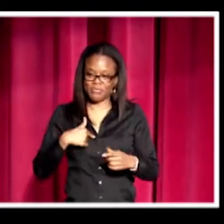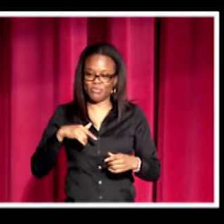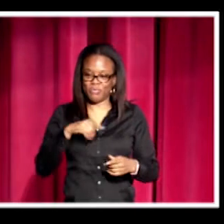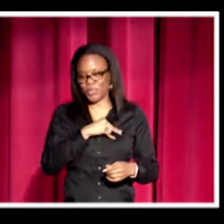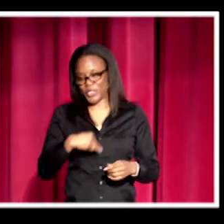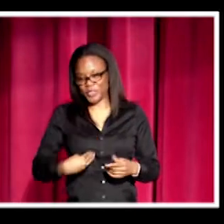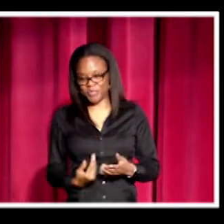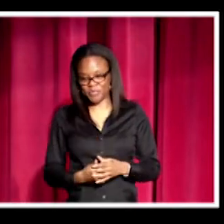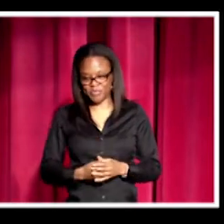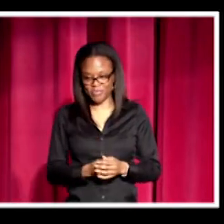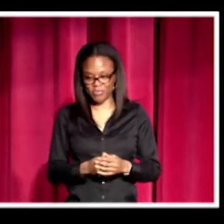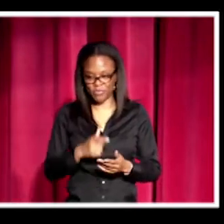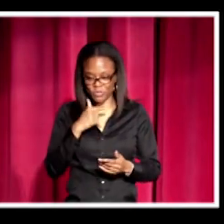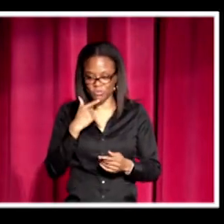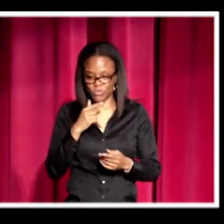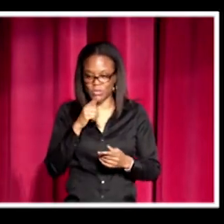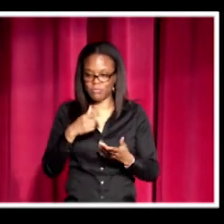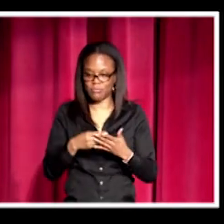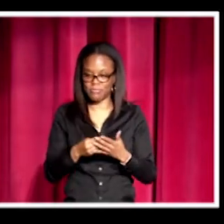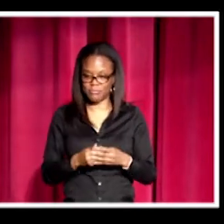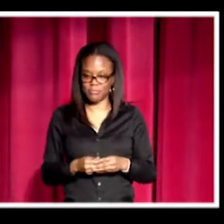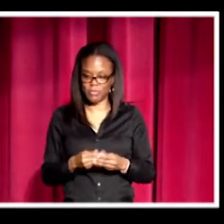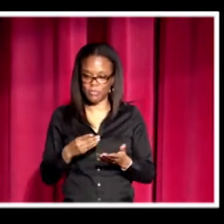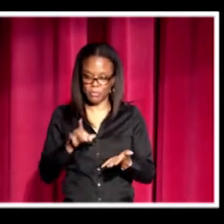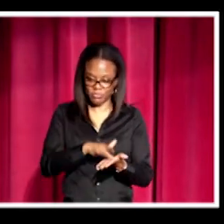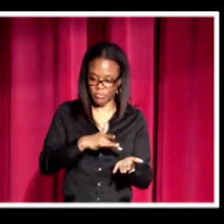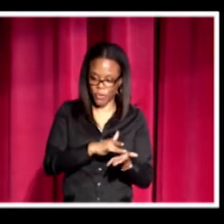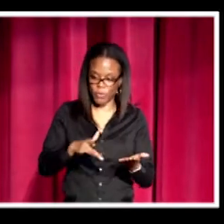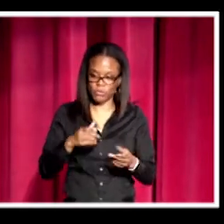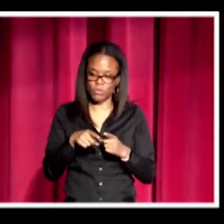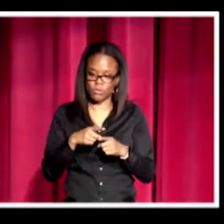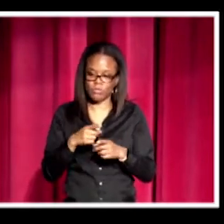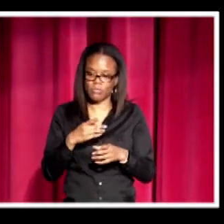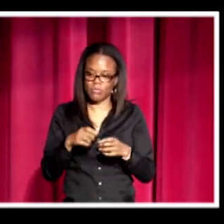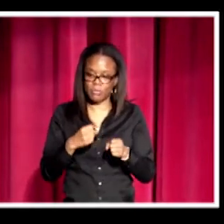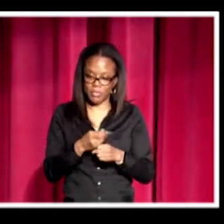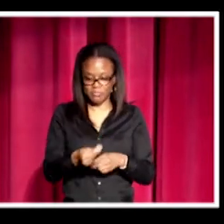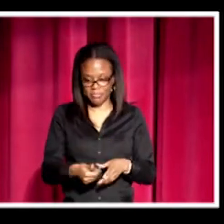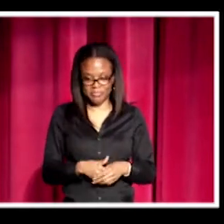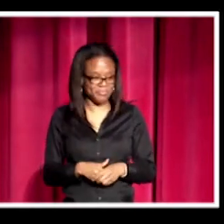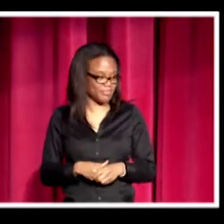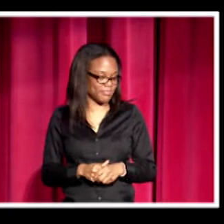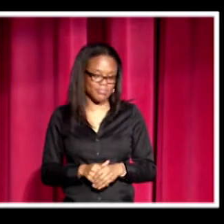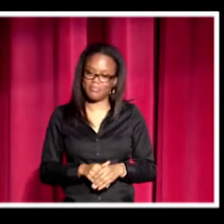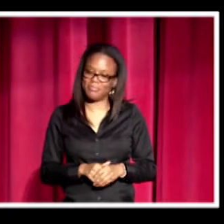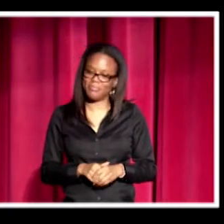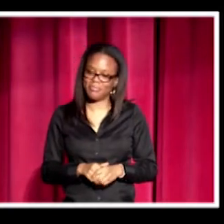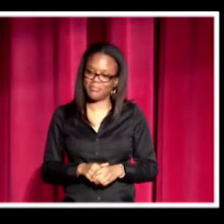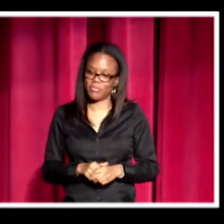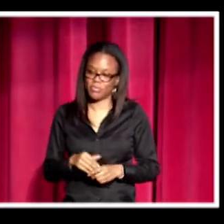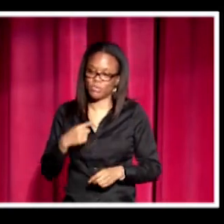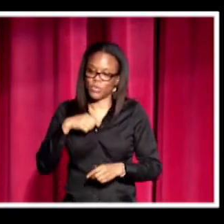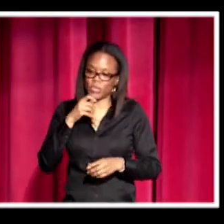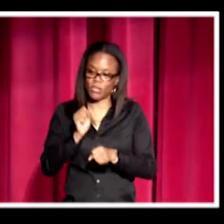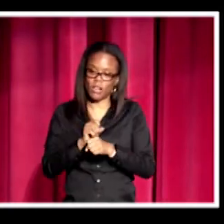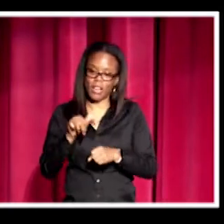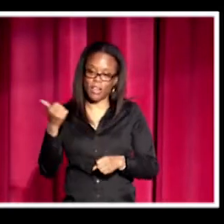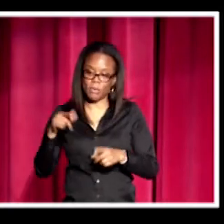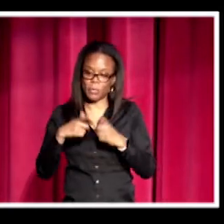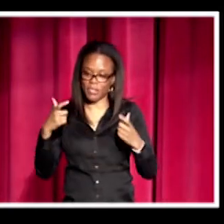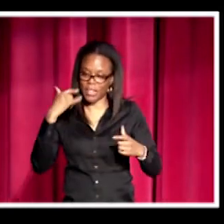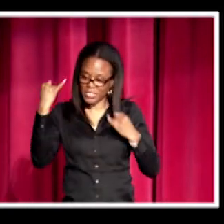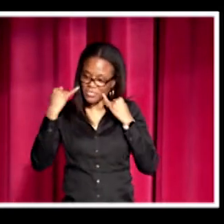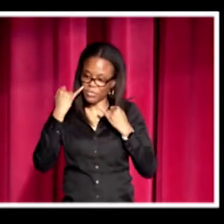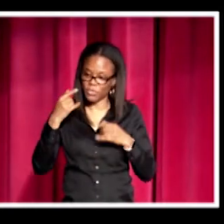this is the government that will get it done. But we're also going to continue to work on other big ideas like